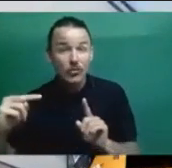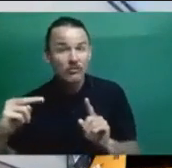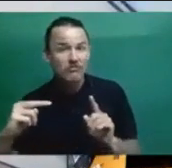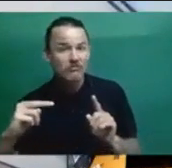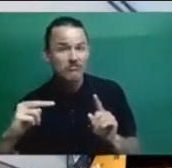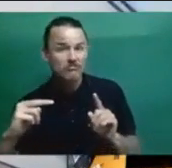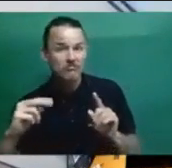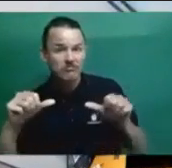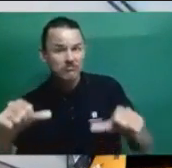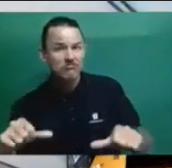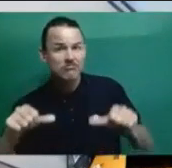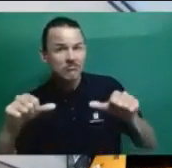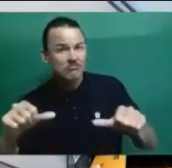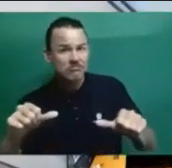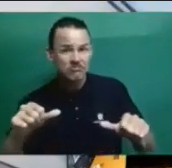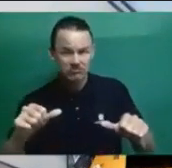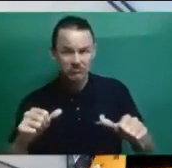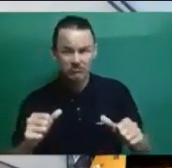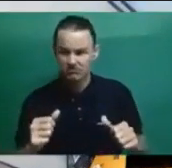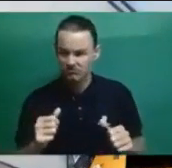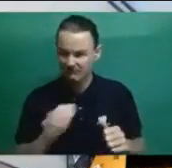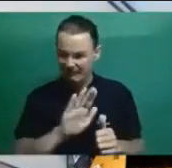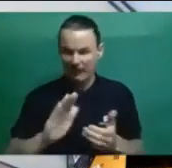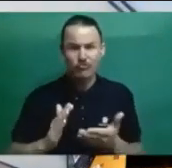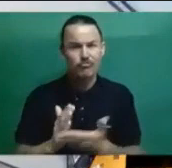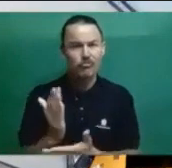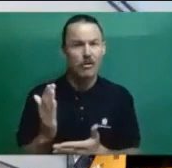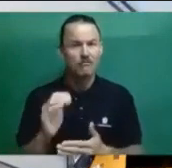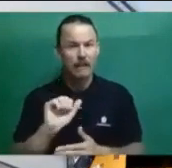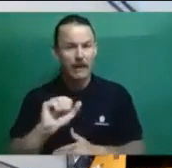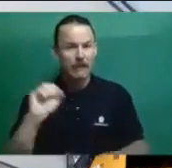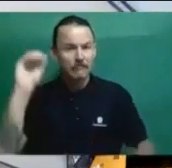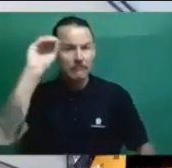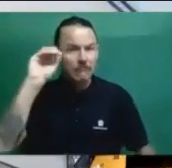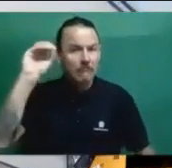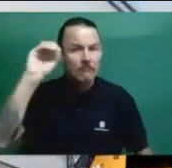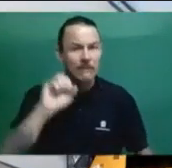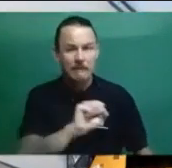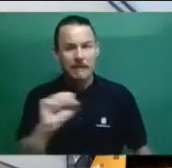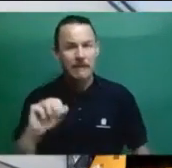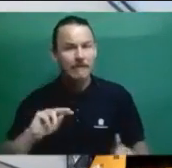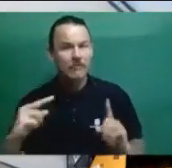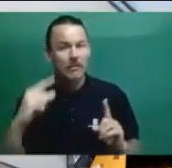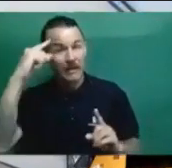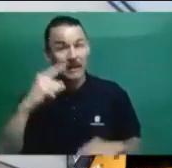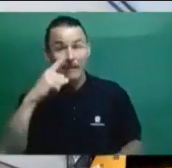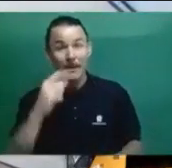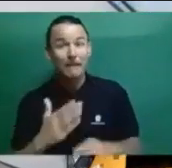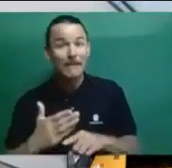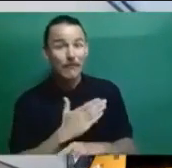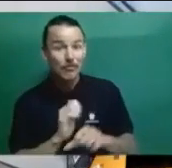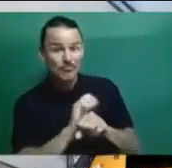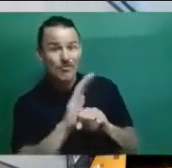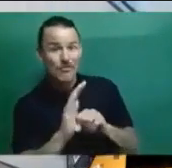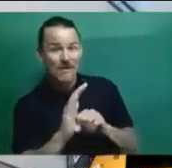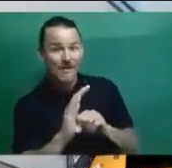pandemic. They probably came to this pandemic with a with a pretty firm view on whether gambling was good, bad or indifferent. To stick with that example,